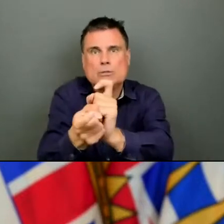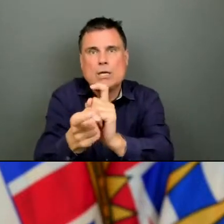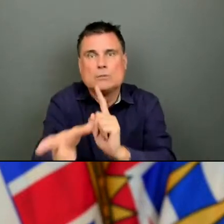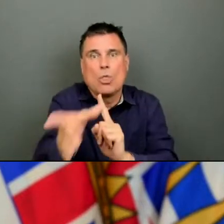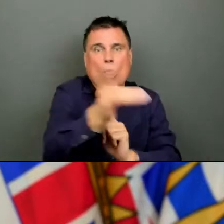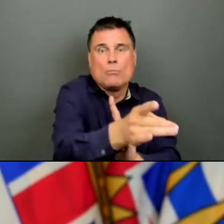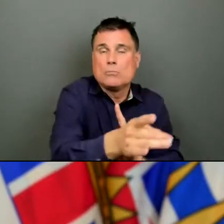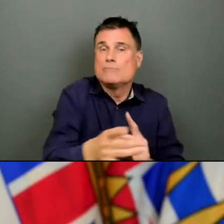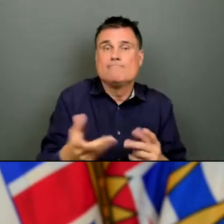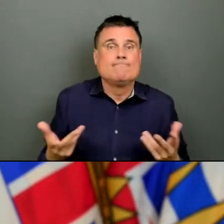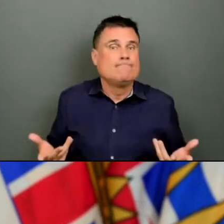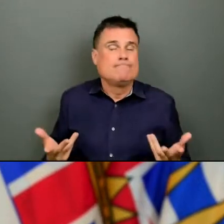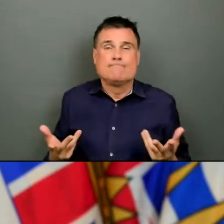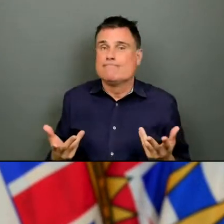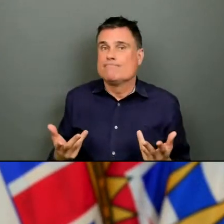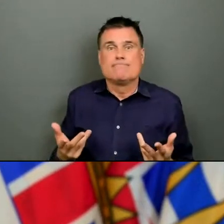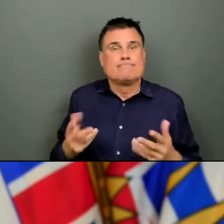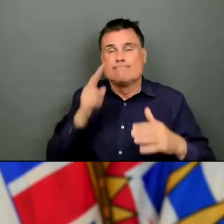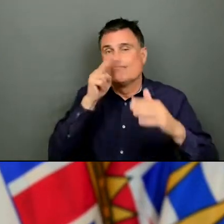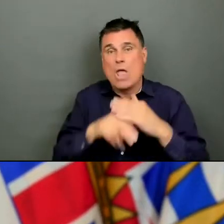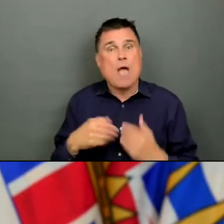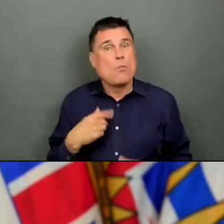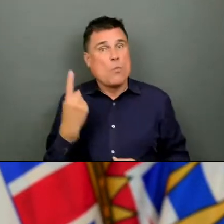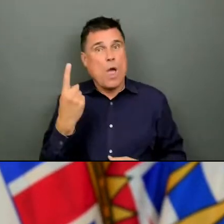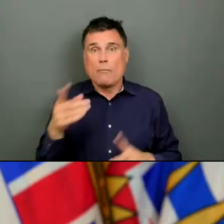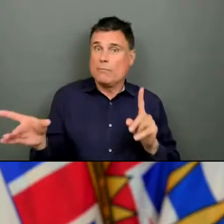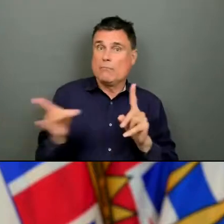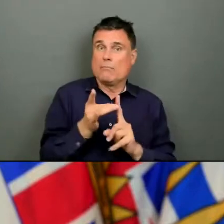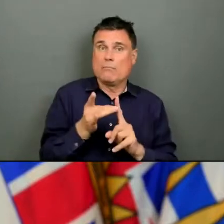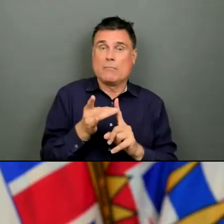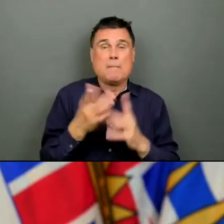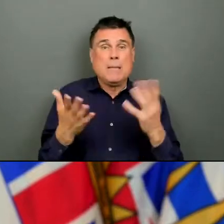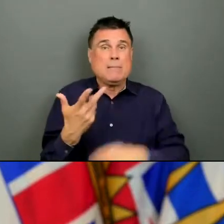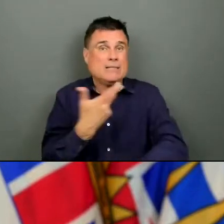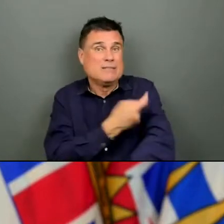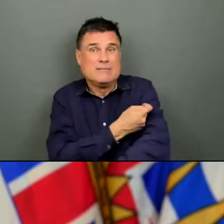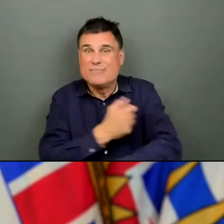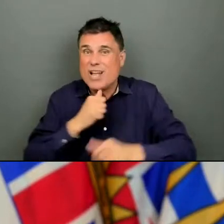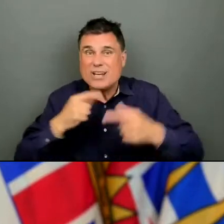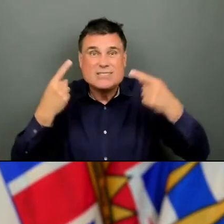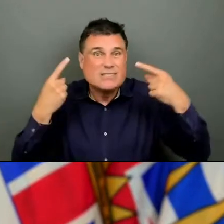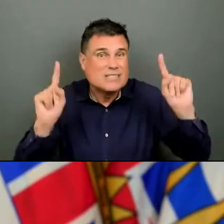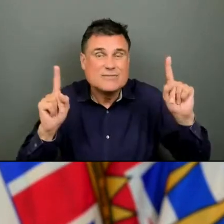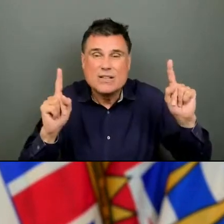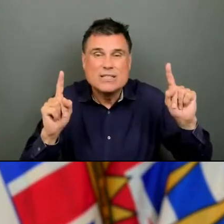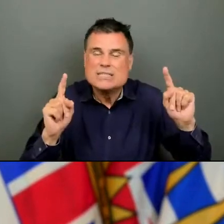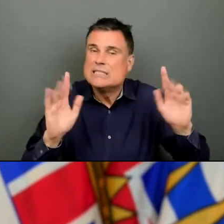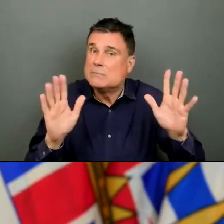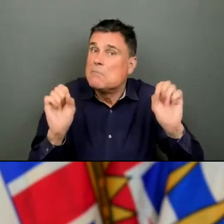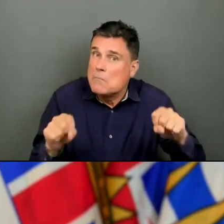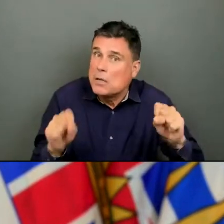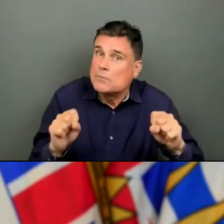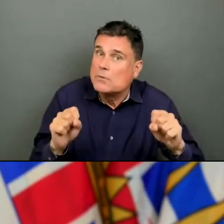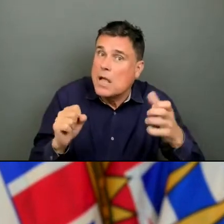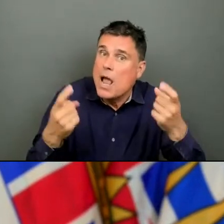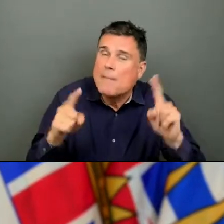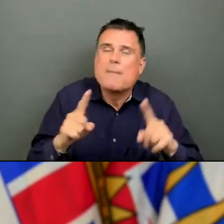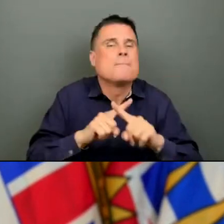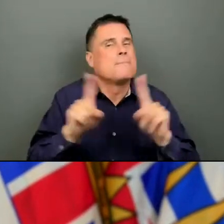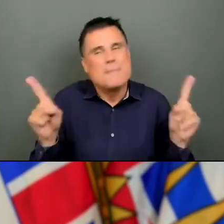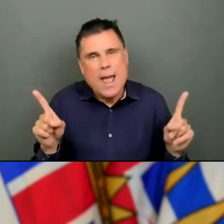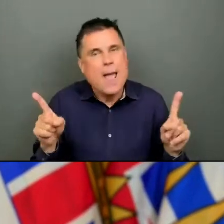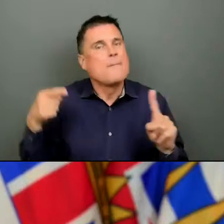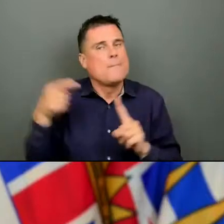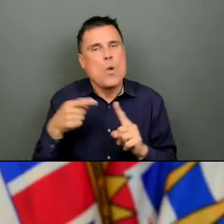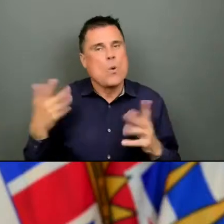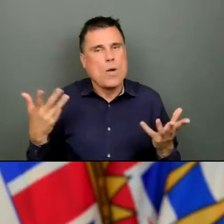mutation that means that the vaccine doesn't work as well against it. But that probability goes down and down and